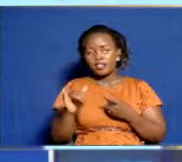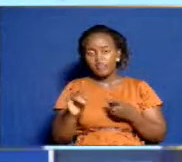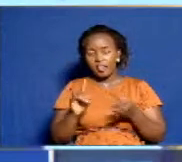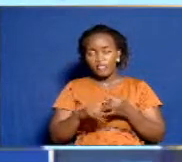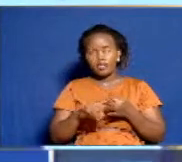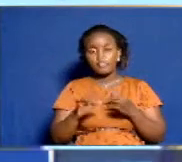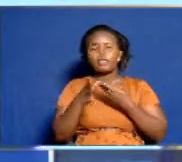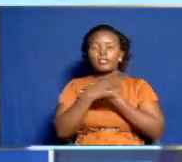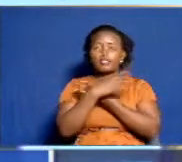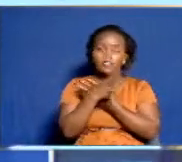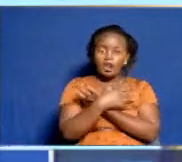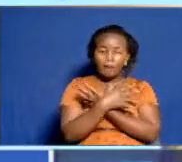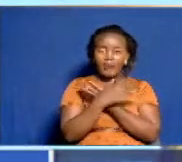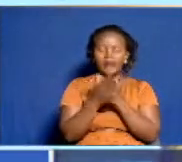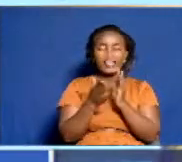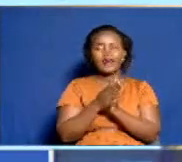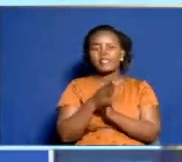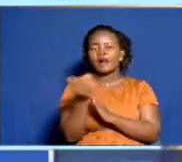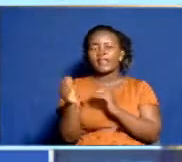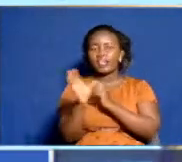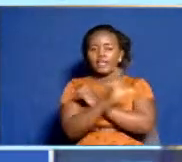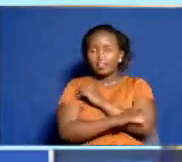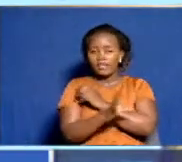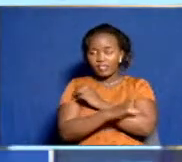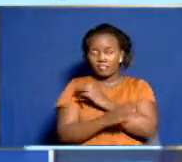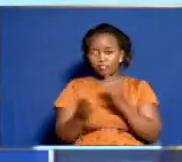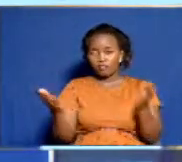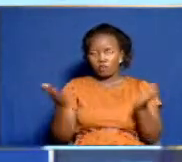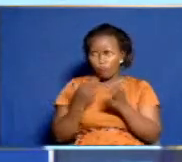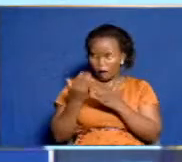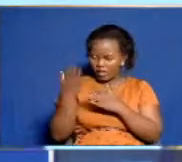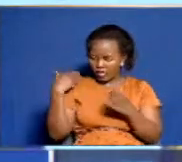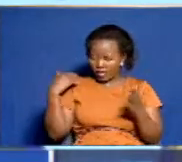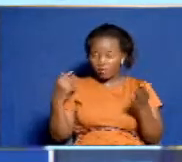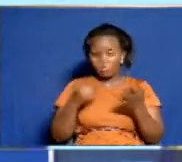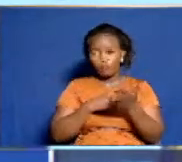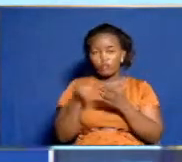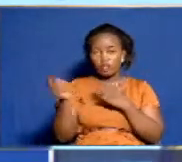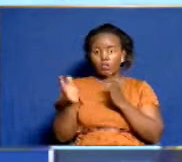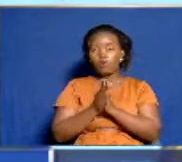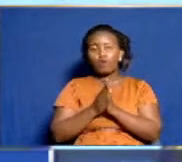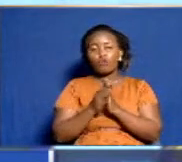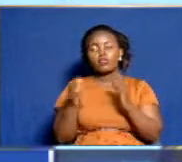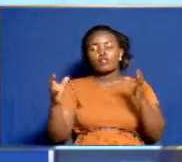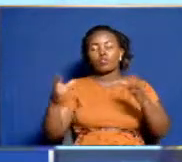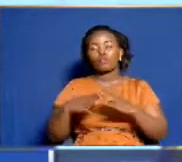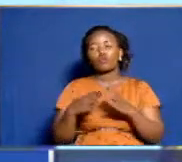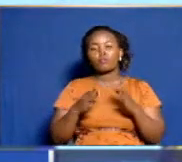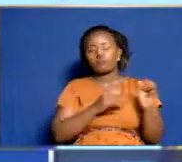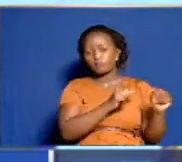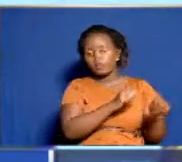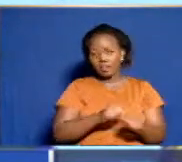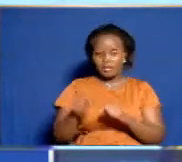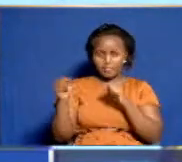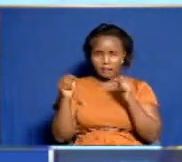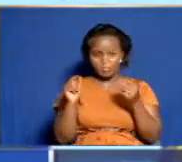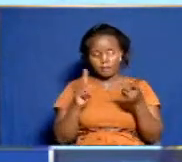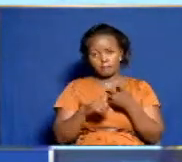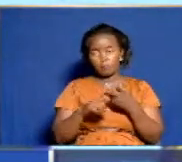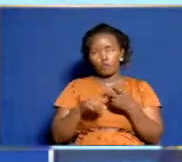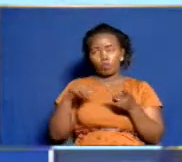Hungary, Azerbaijan, where we took you last week with the Formula One, Russia, Spain,